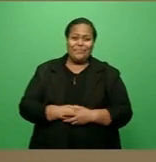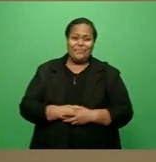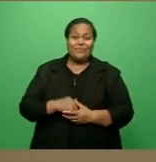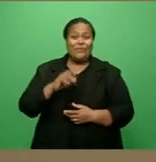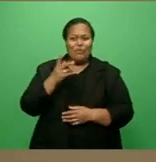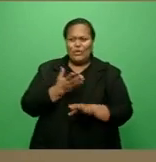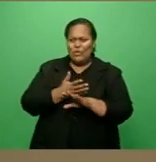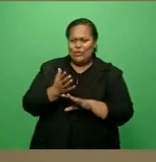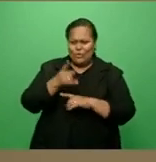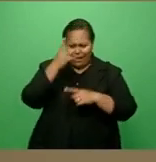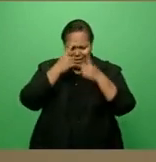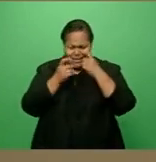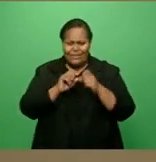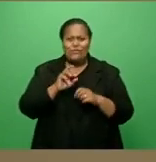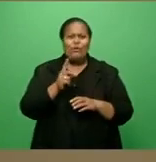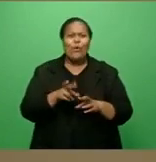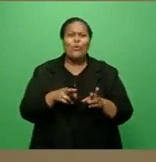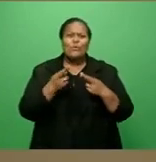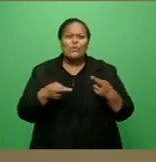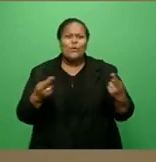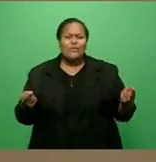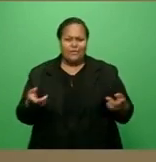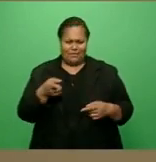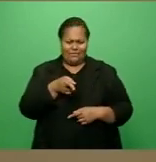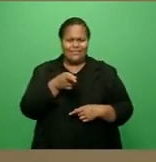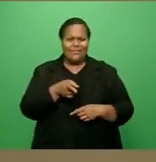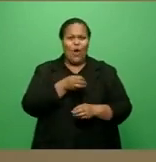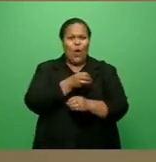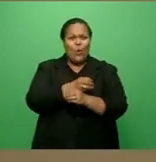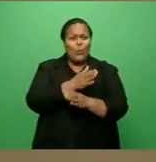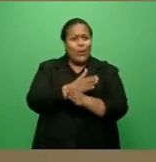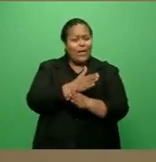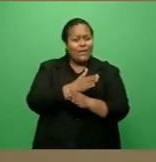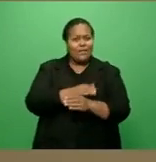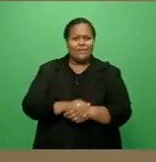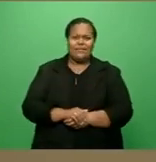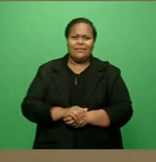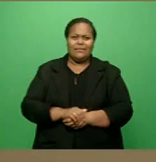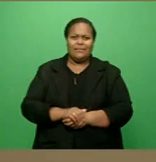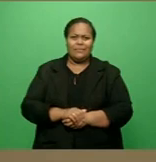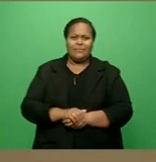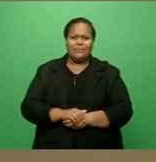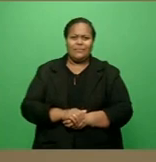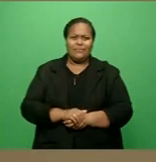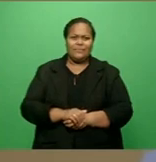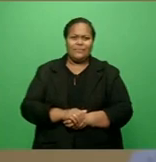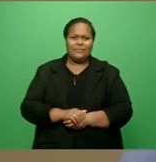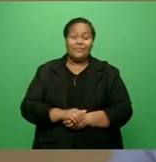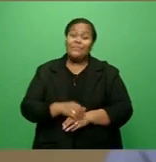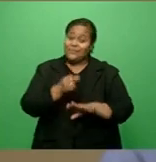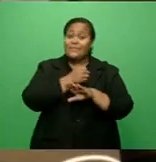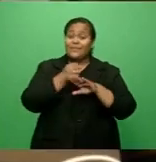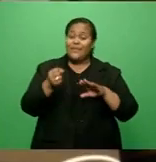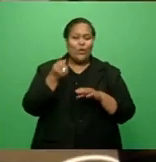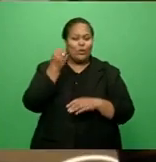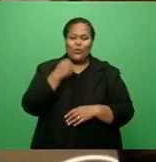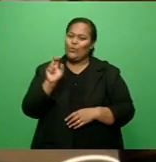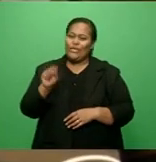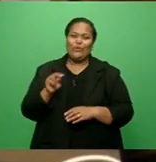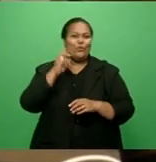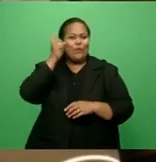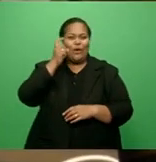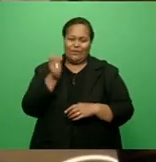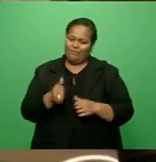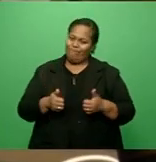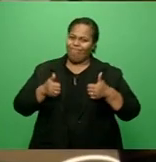of resources that are required to run these operations, I don't think companies need to worry. It's all available here in Fiji. Australian